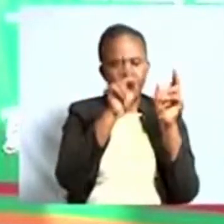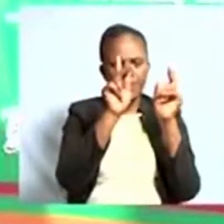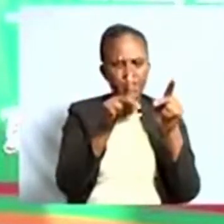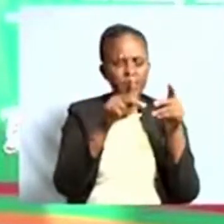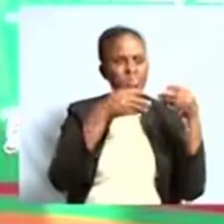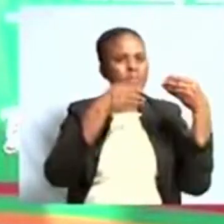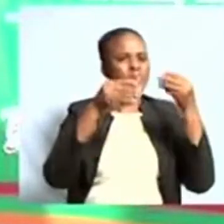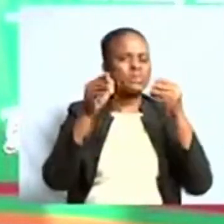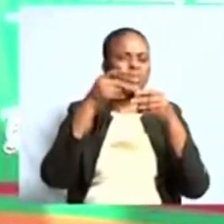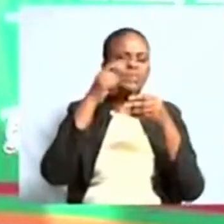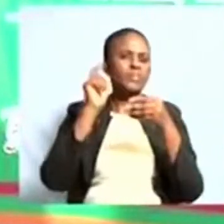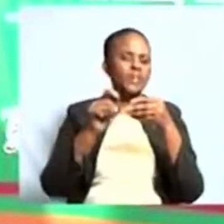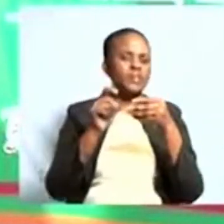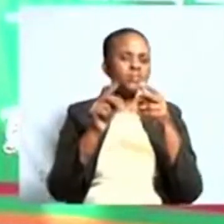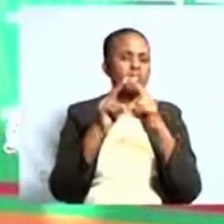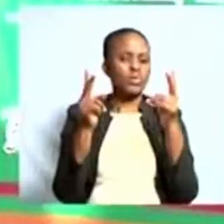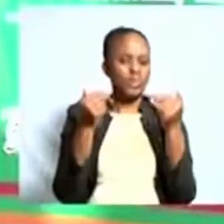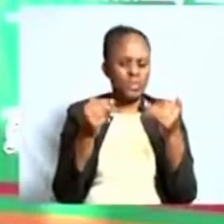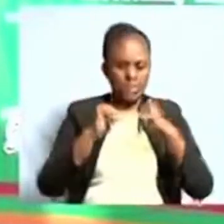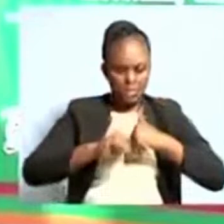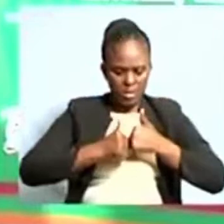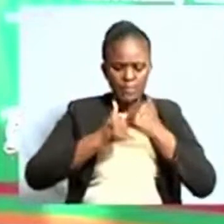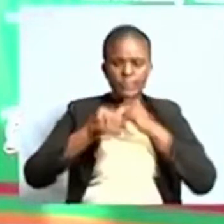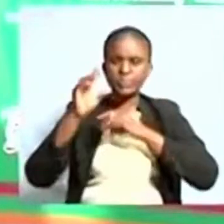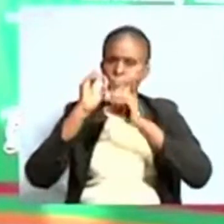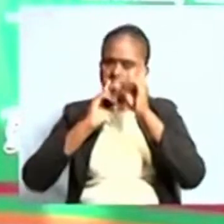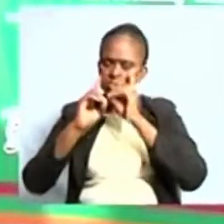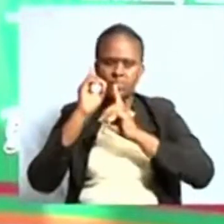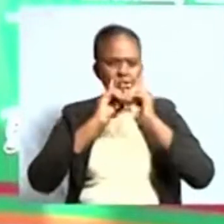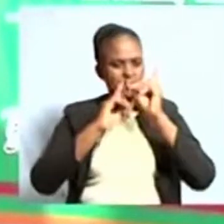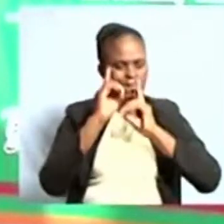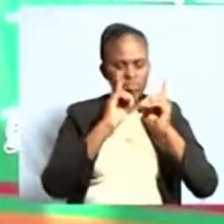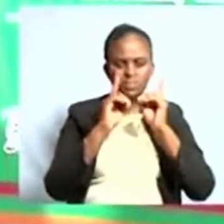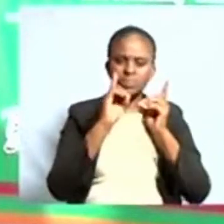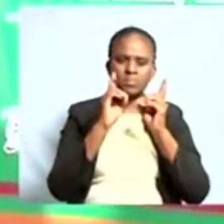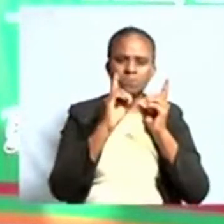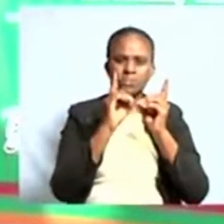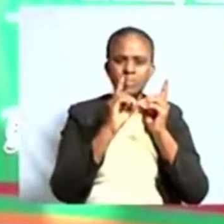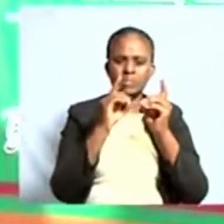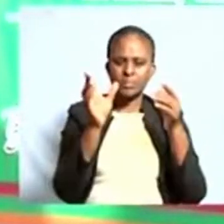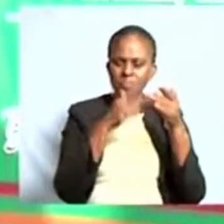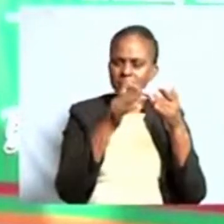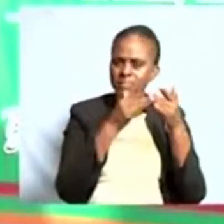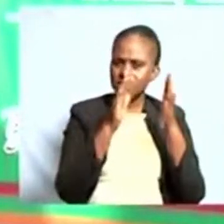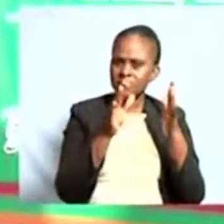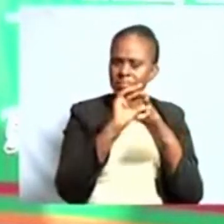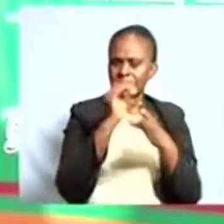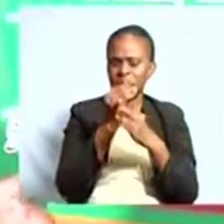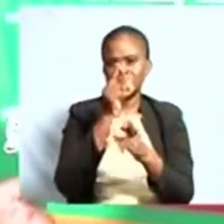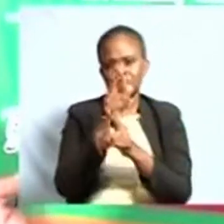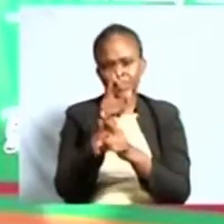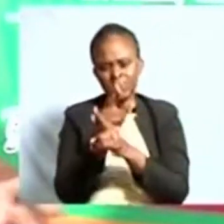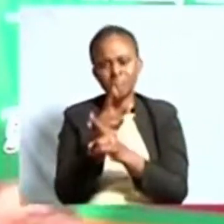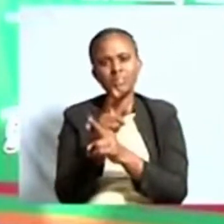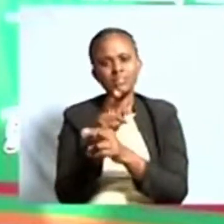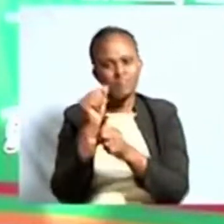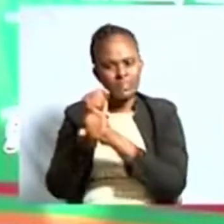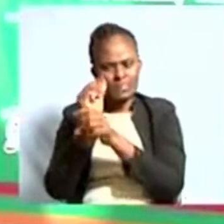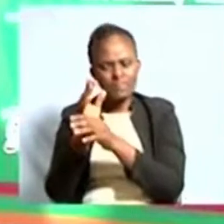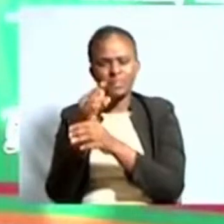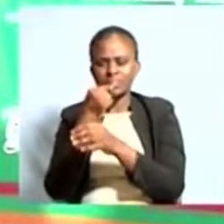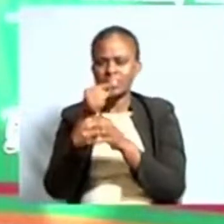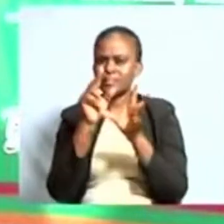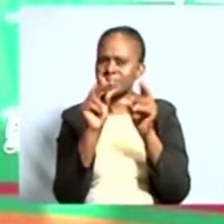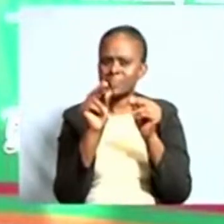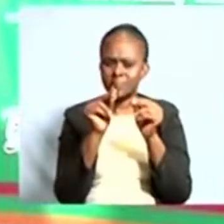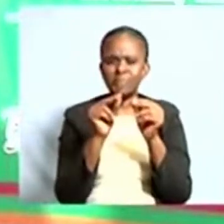selling? So we engage the artist or the right holder. And once they say, no,